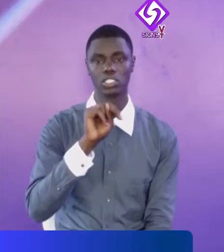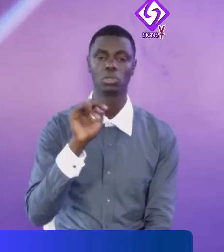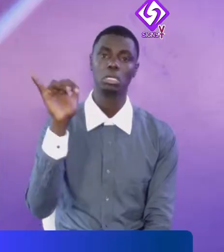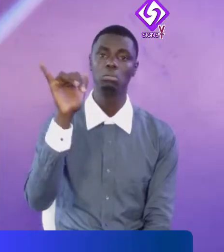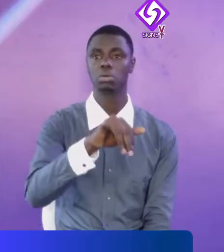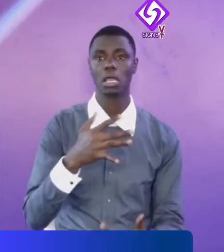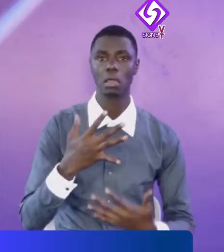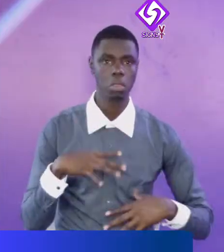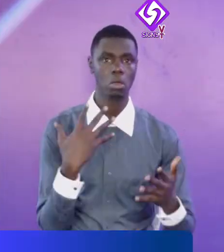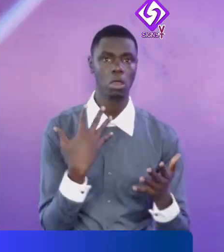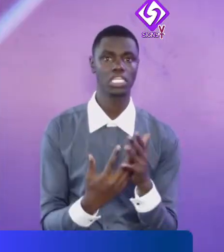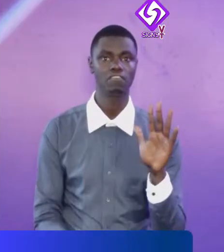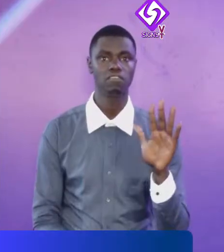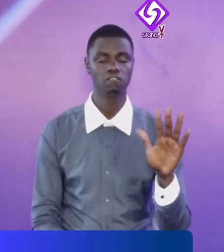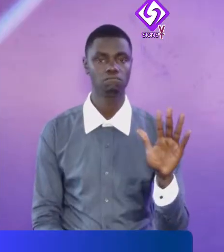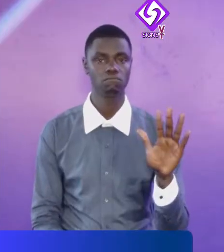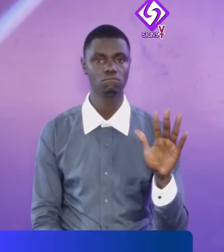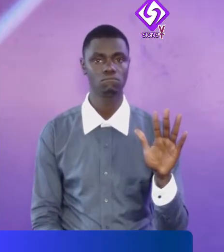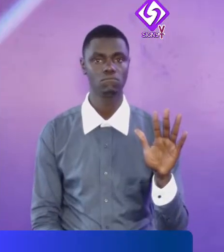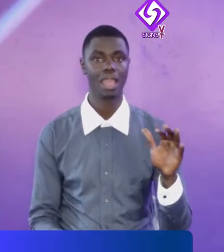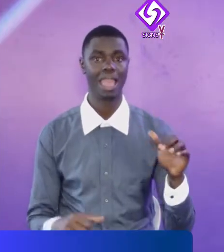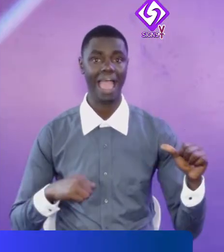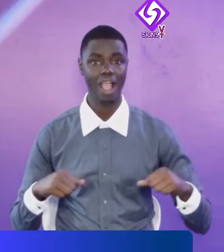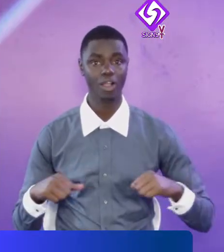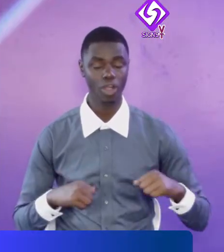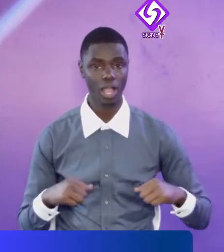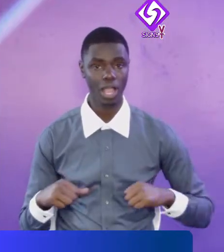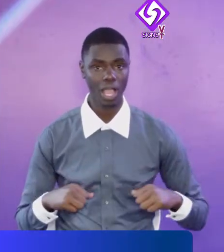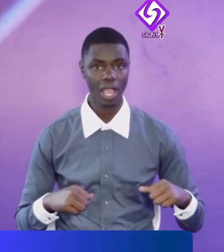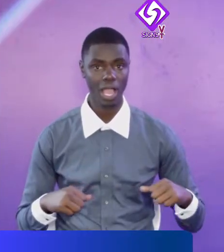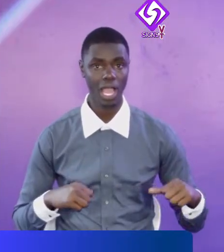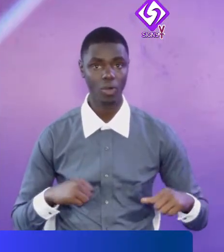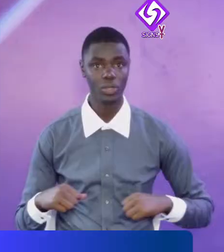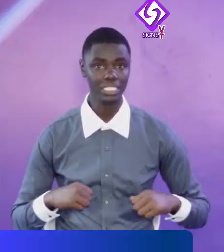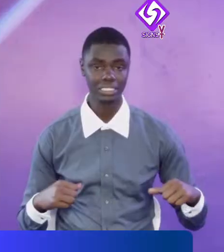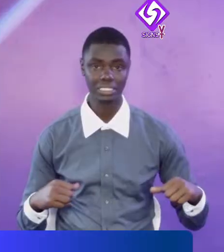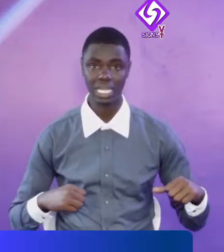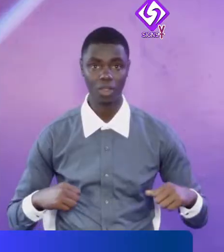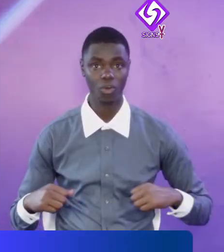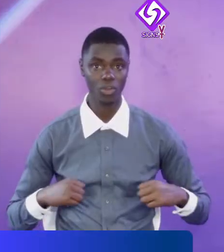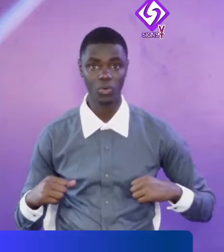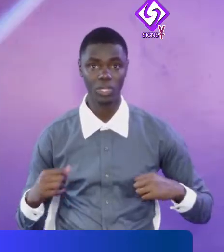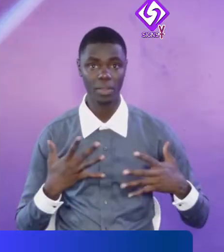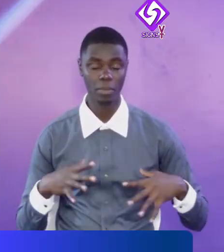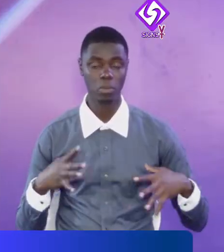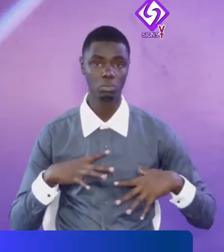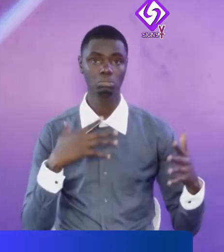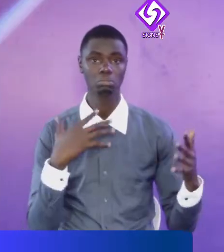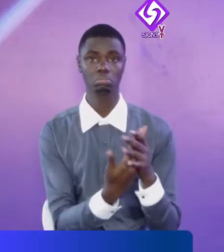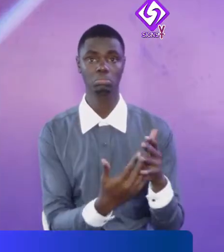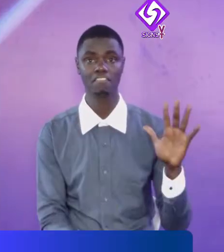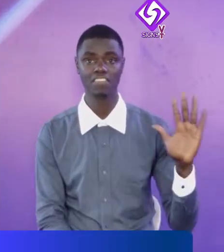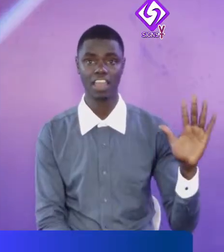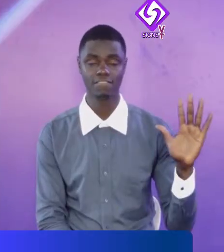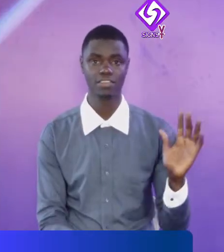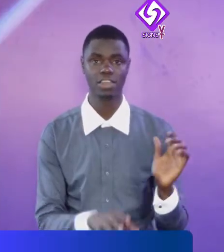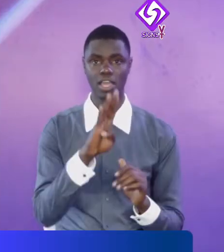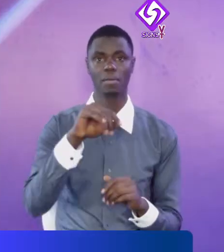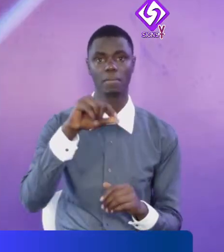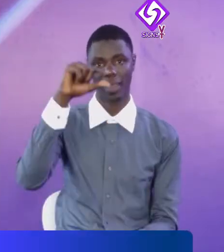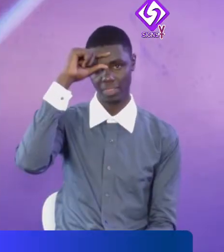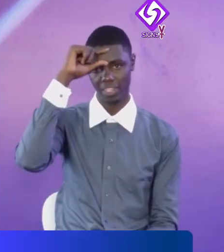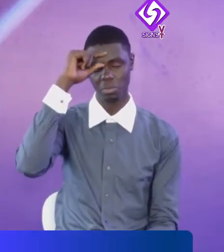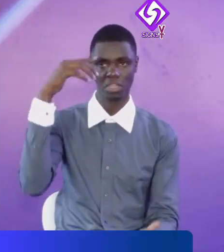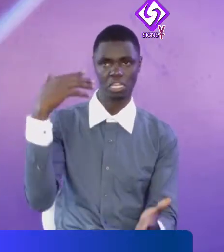arrested 5 Angolians. I don't know if they're called Angolese or Angolians. Yeah. They were arrested by the state and kept